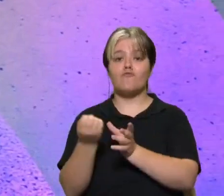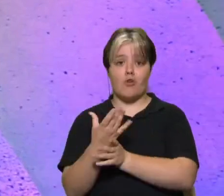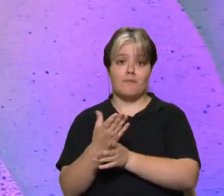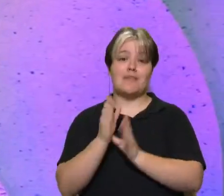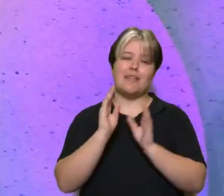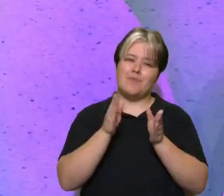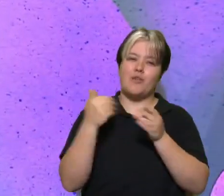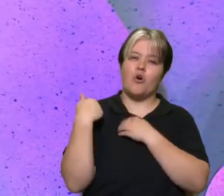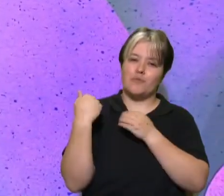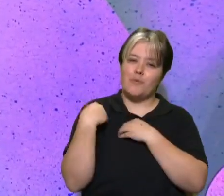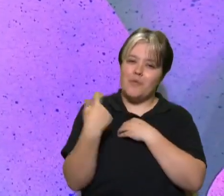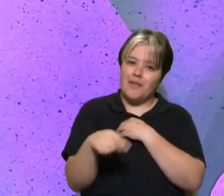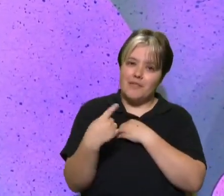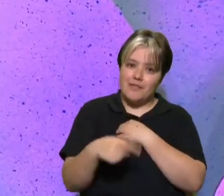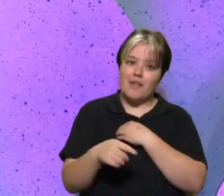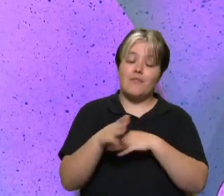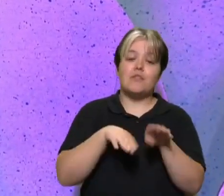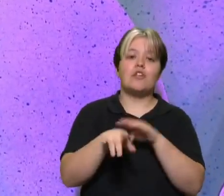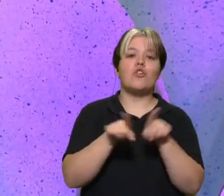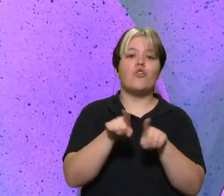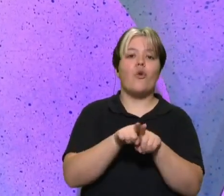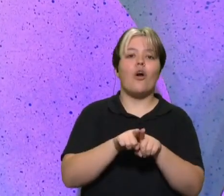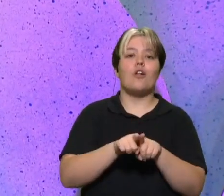creating wealth. And this is